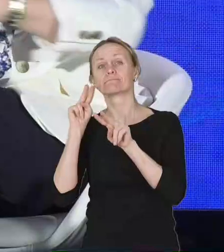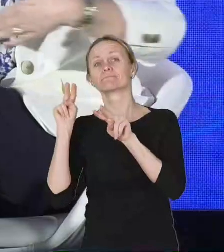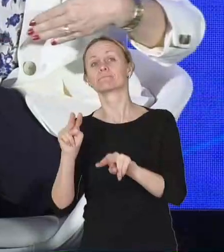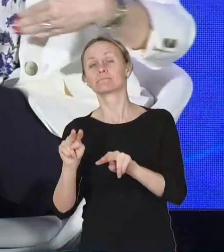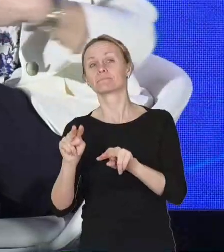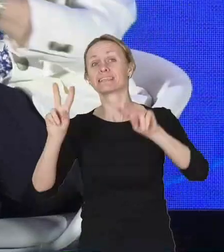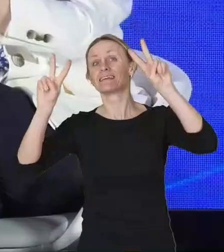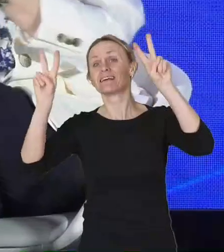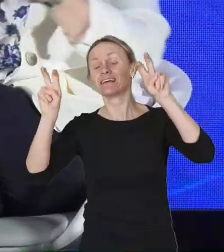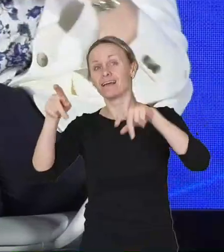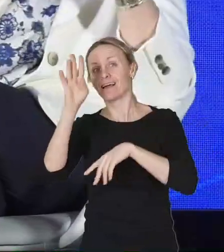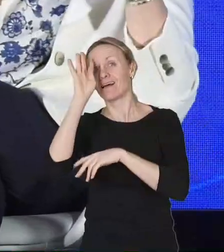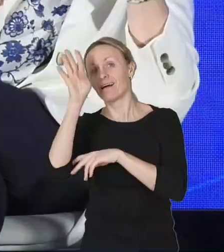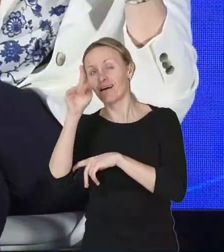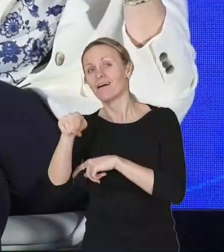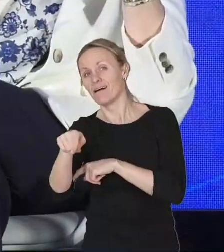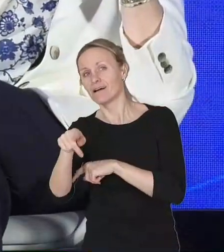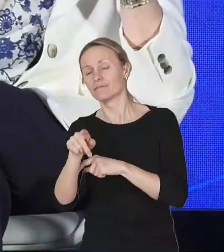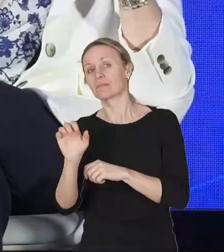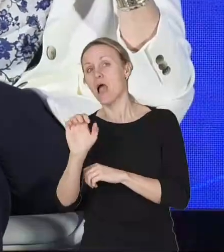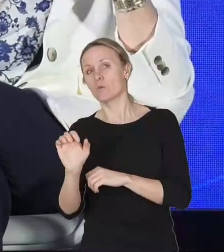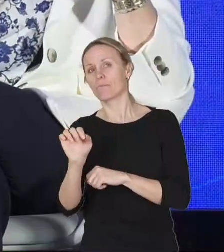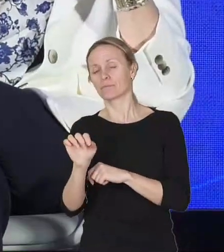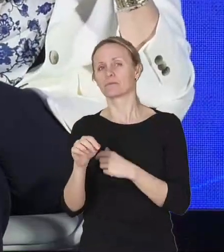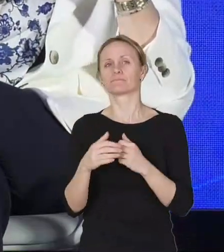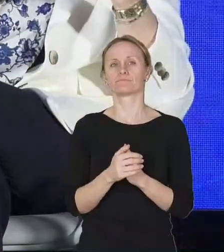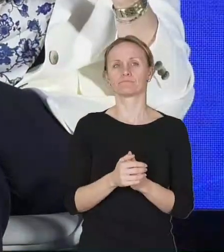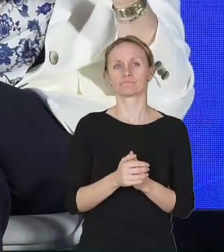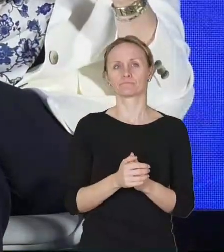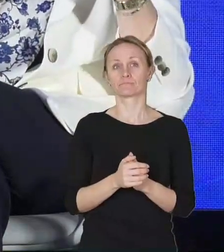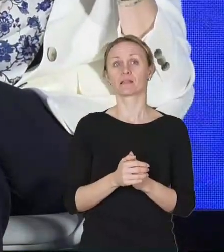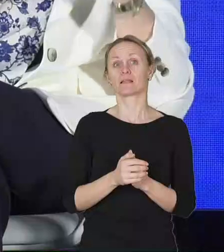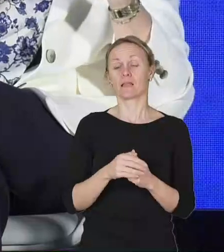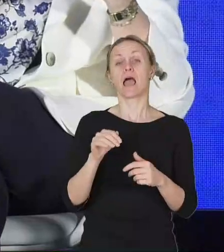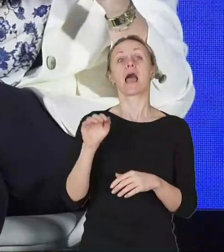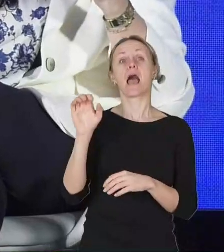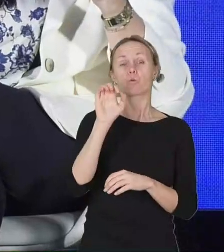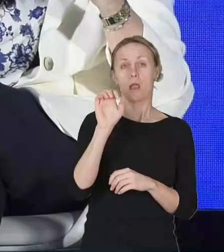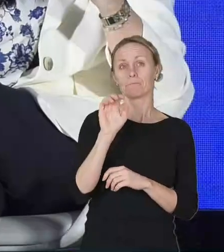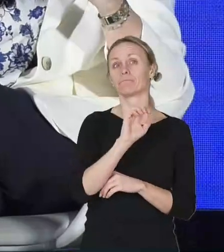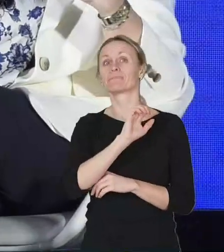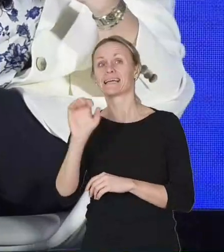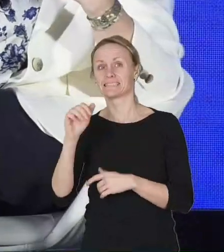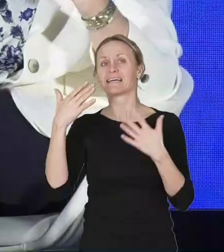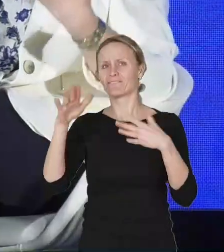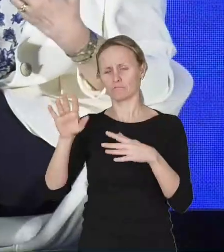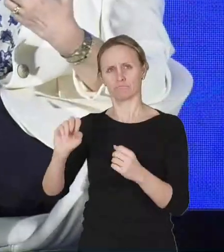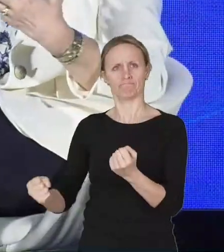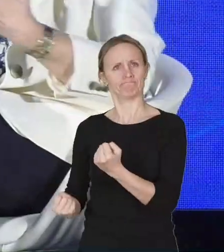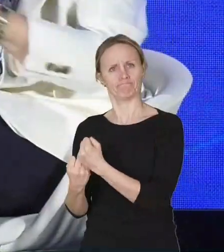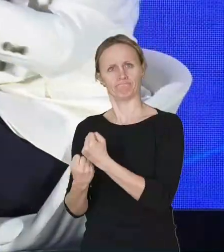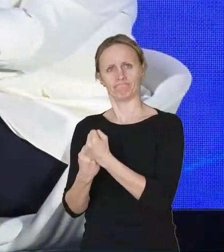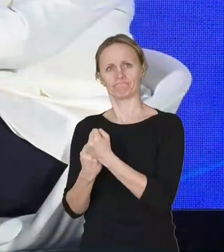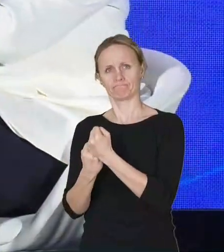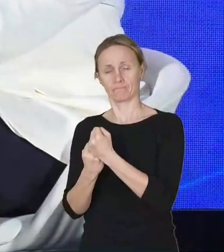then Southern, Central, Eastern Europe being more lagging behind. And we have seen that those countries that were more